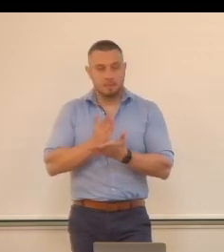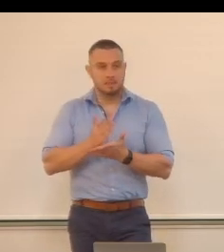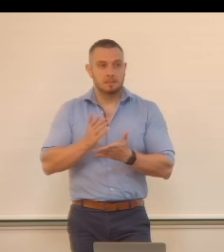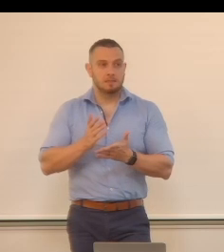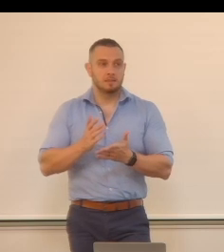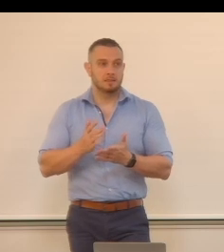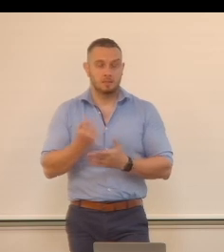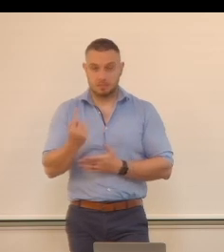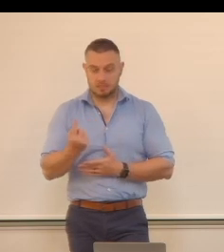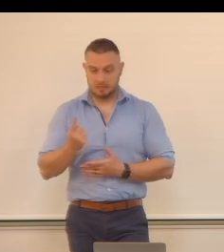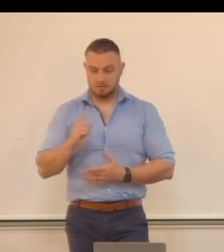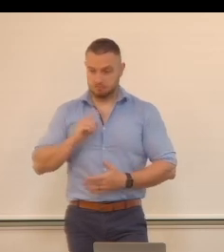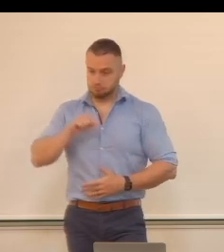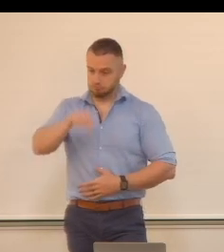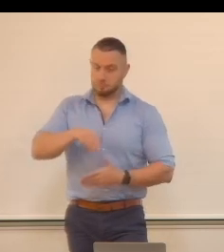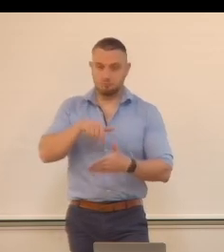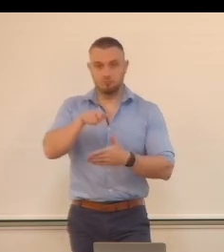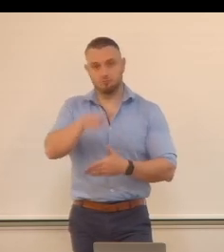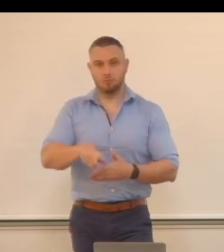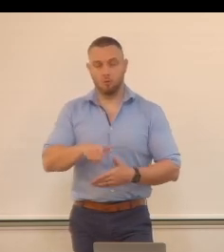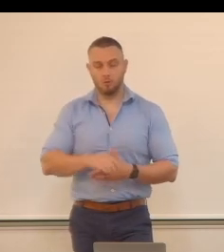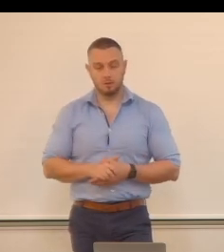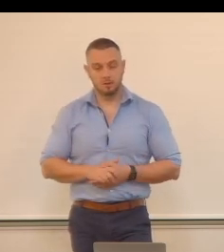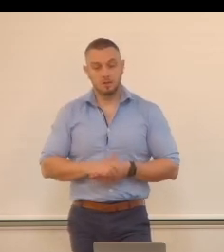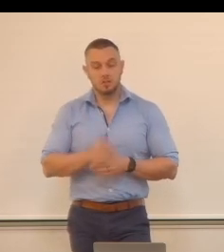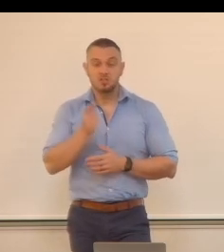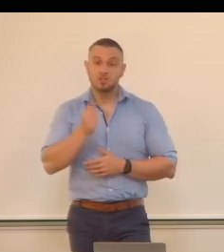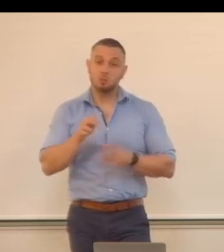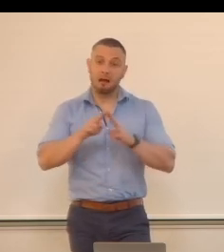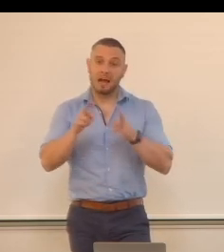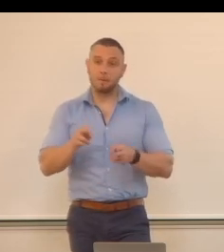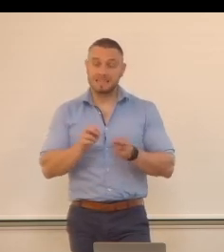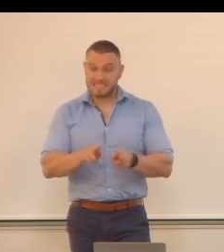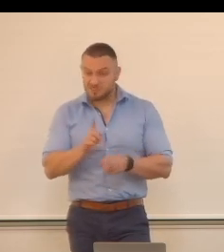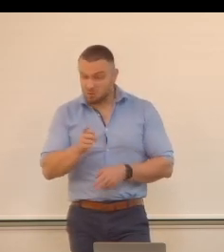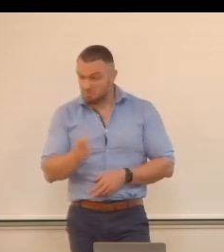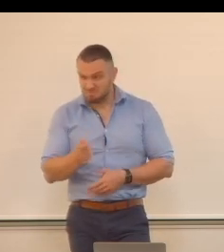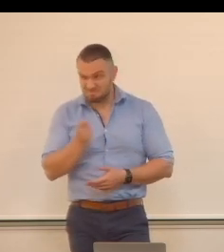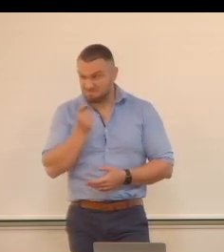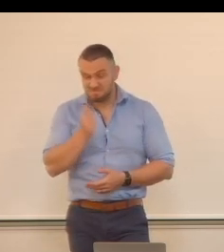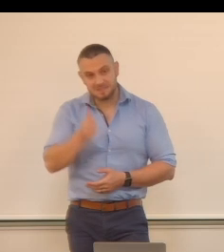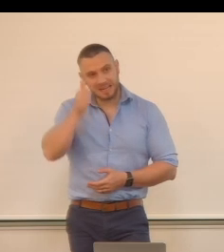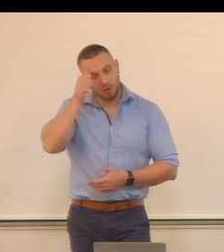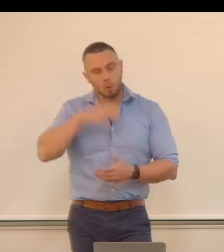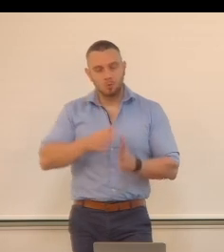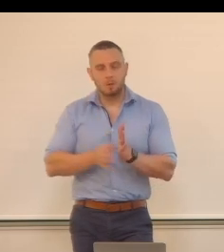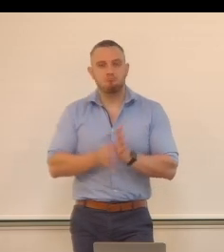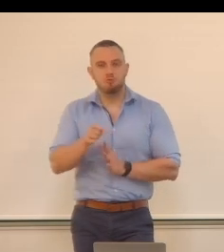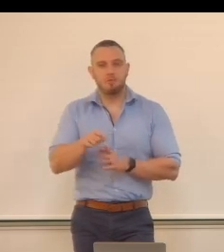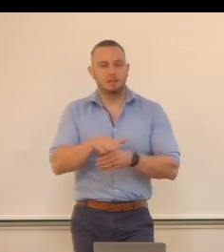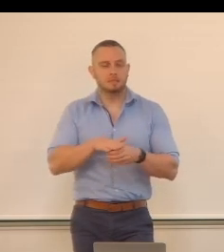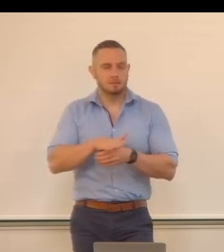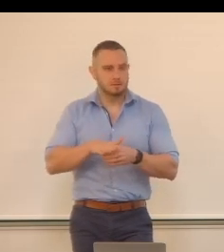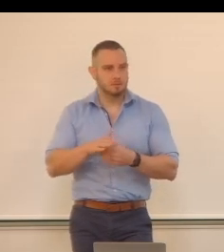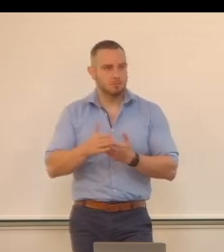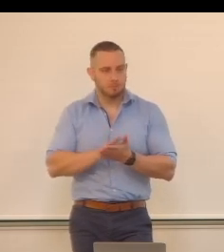put yourself in that role. There are some habitat systems, but not a whole lot. I know they've been working to improve that so they